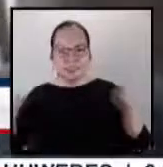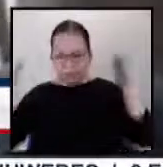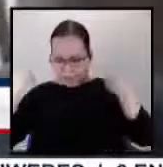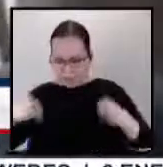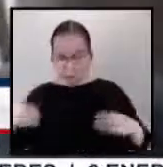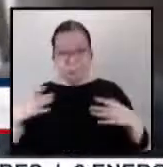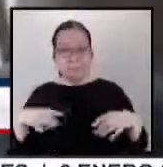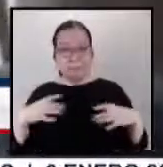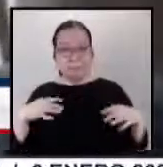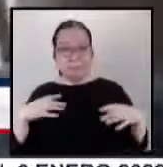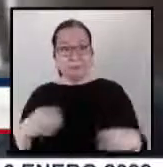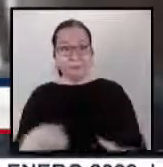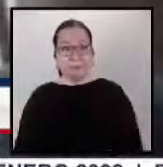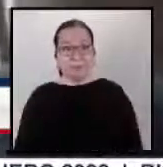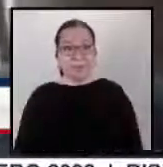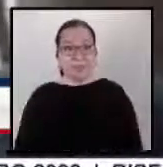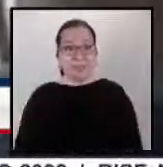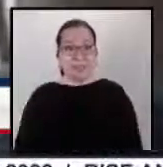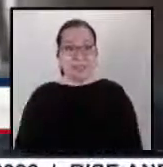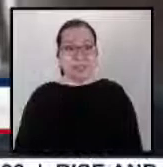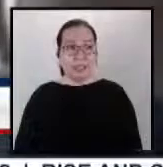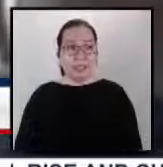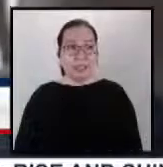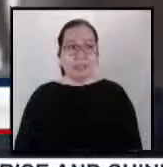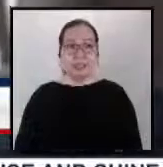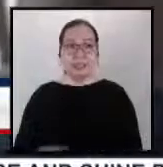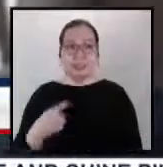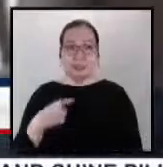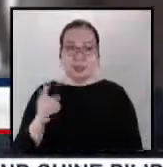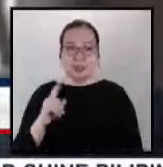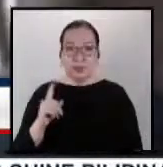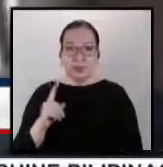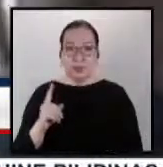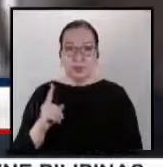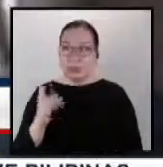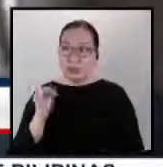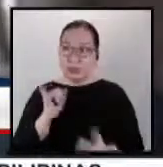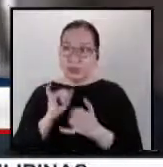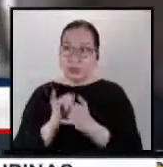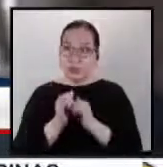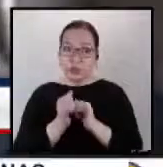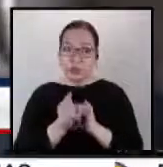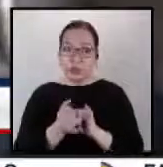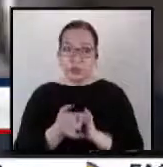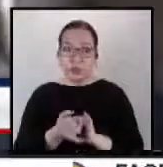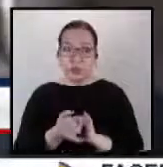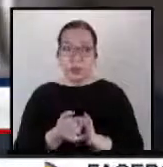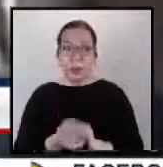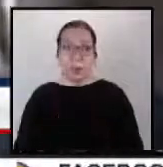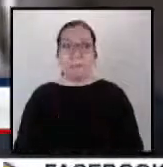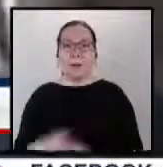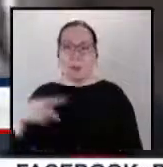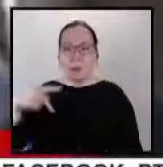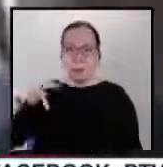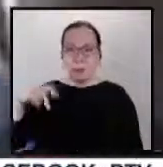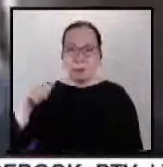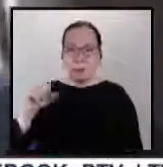we are actually going into something on pastels, like the colors would